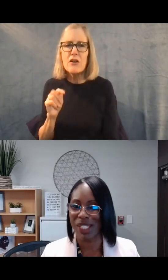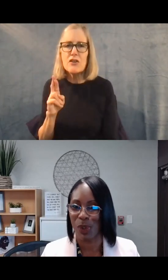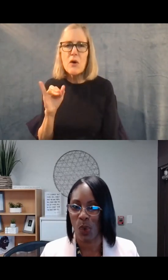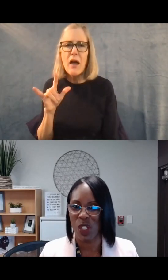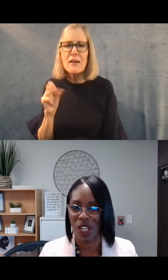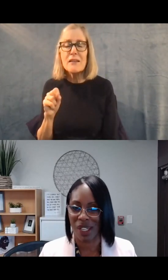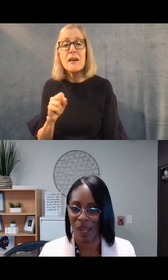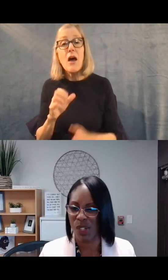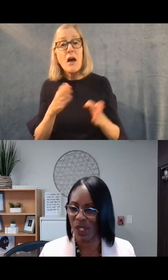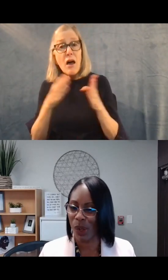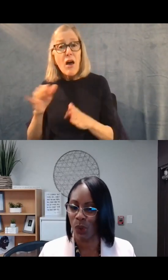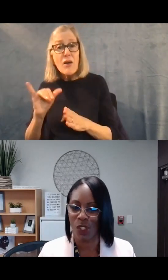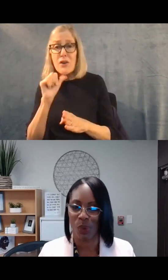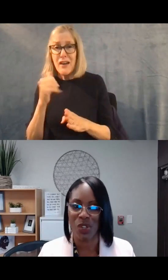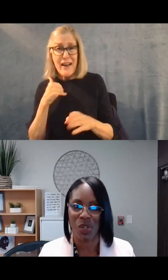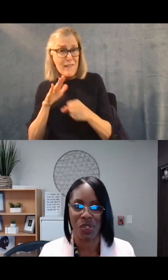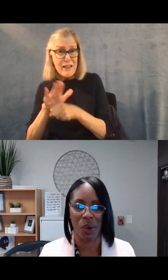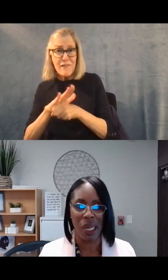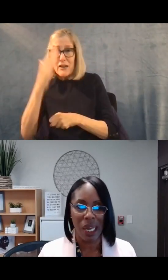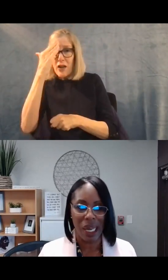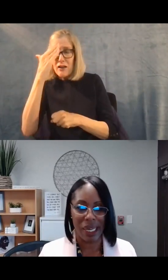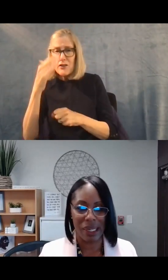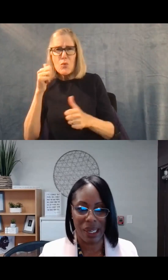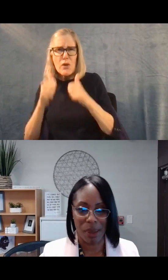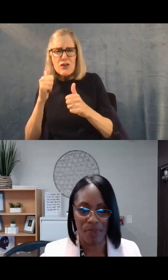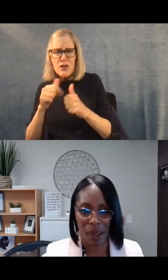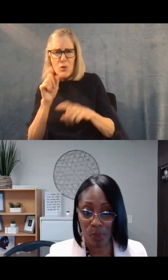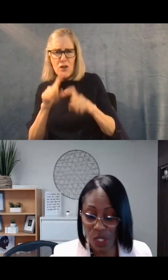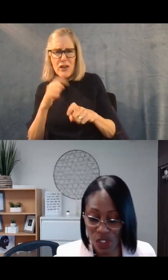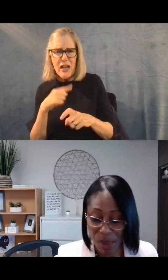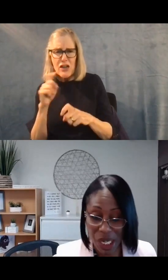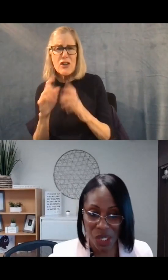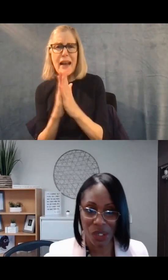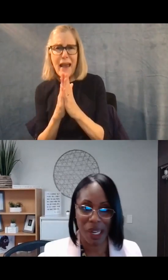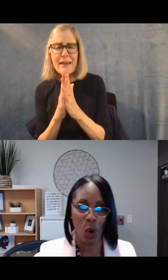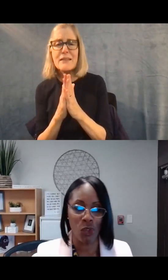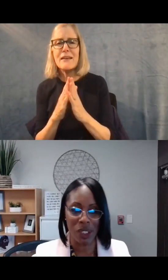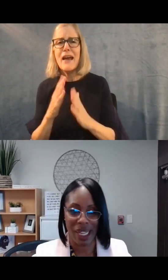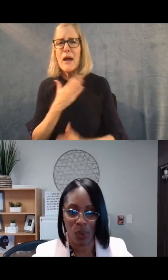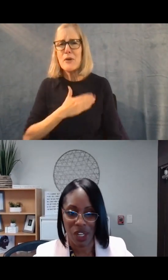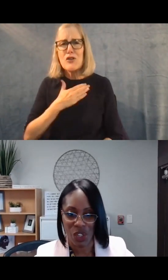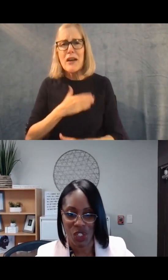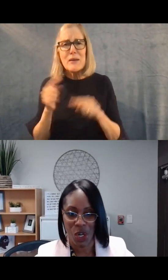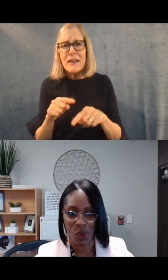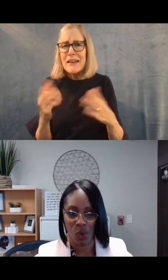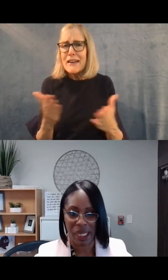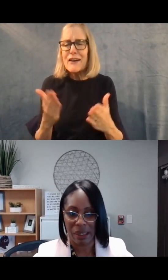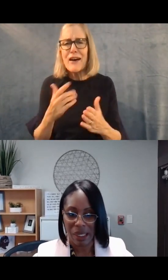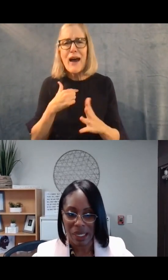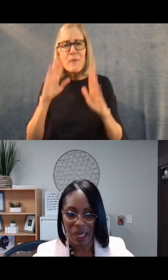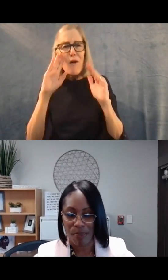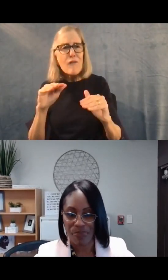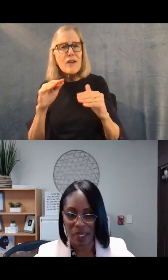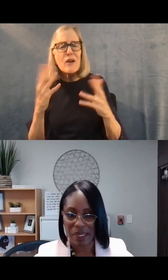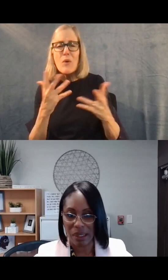able to ask those questions. Again, particularly the older generation. So I'm appreciative to be here. I'm hopeful that what I just shared will be